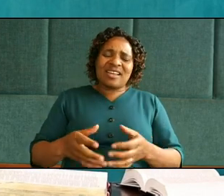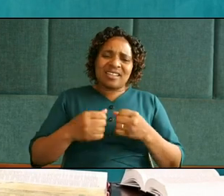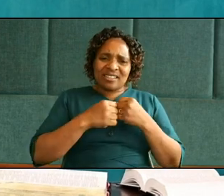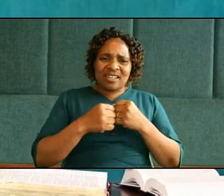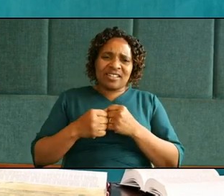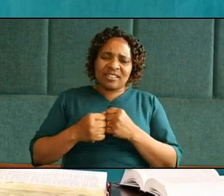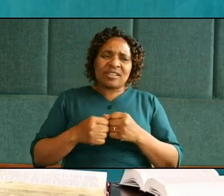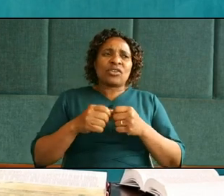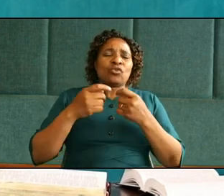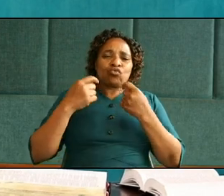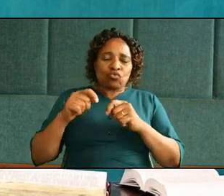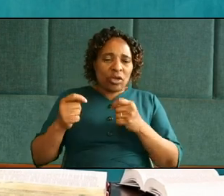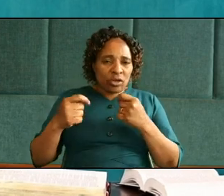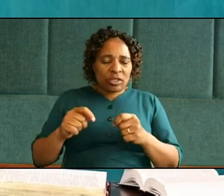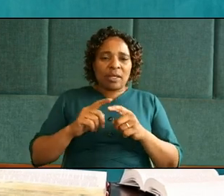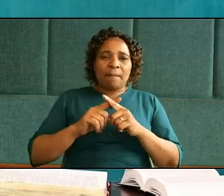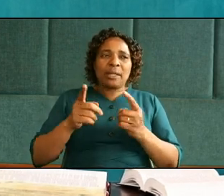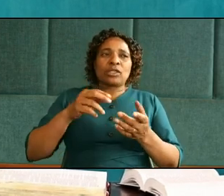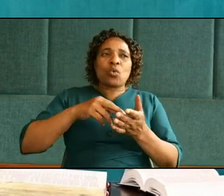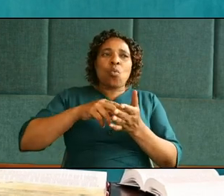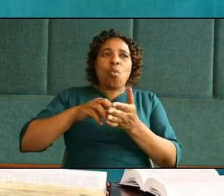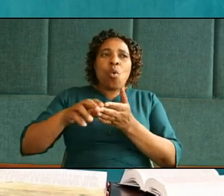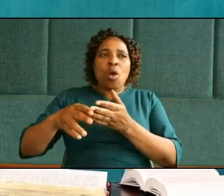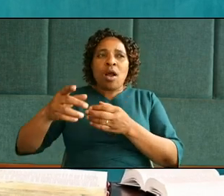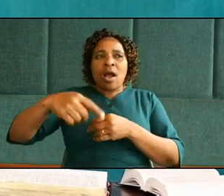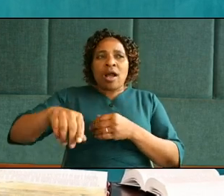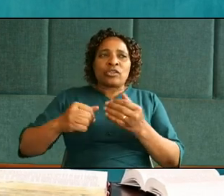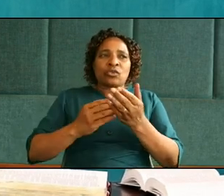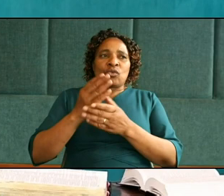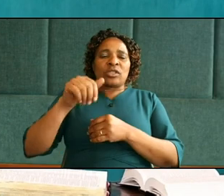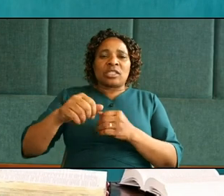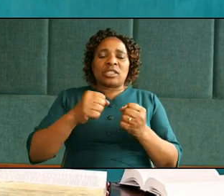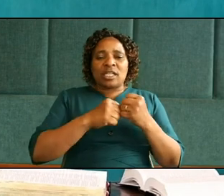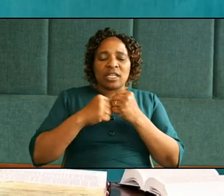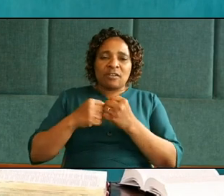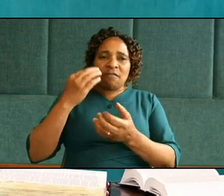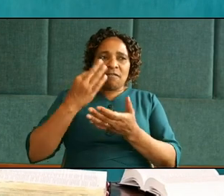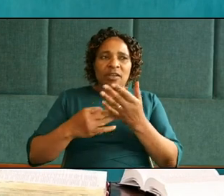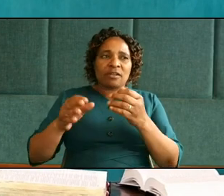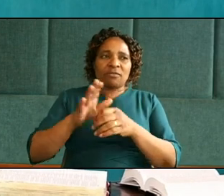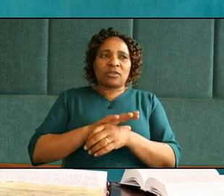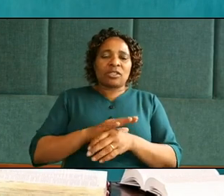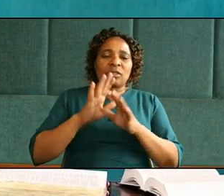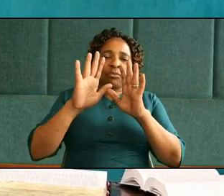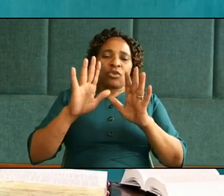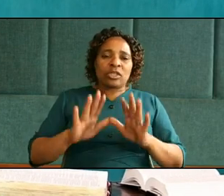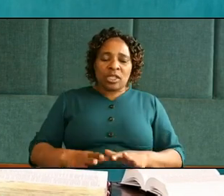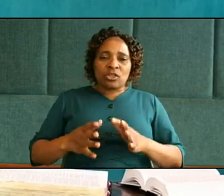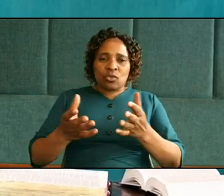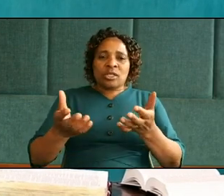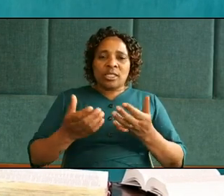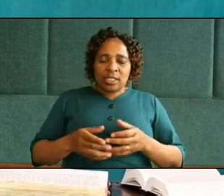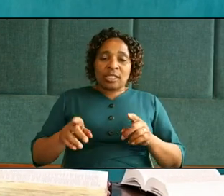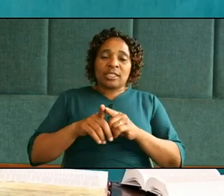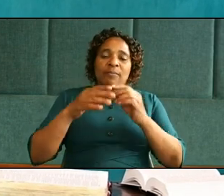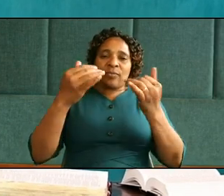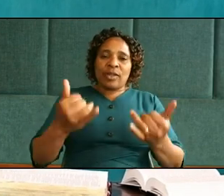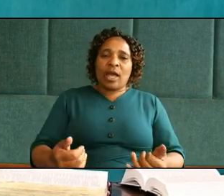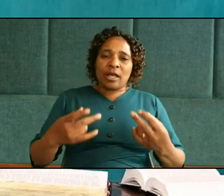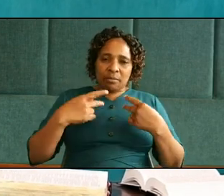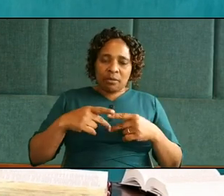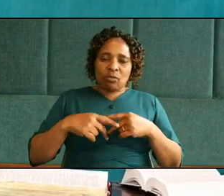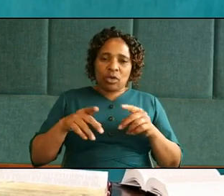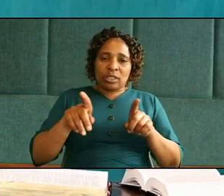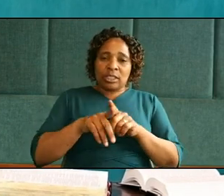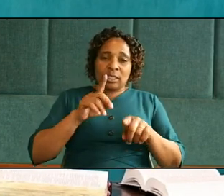there will be tribulations, but he will walk us through those challenges. So faithfulness is key, and you need it as young people, even as you go